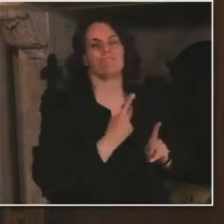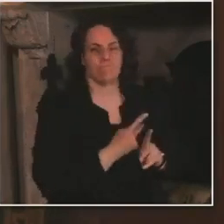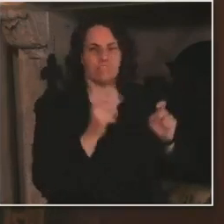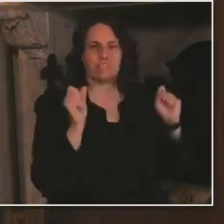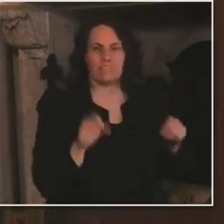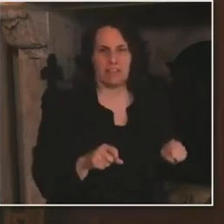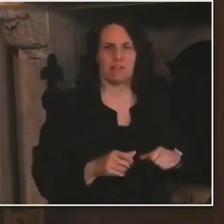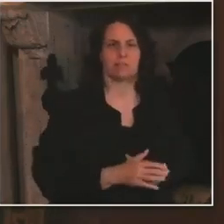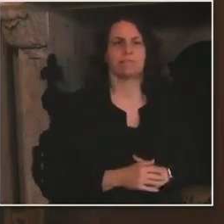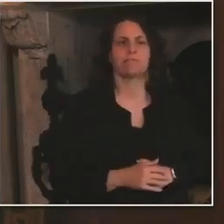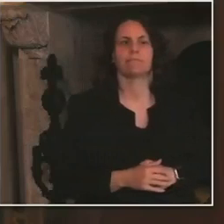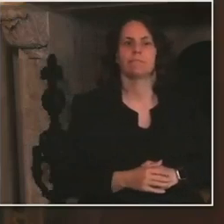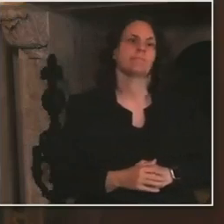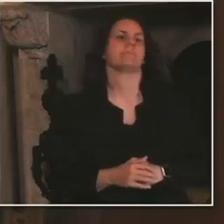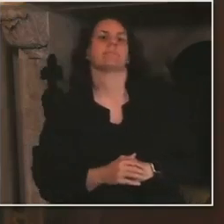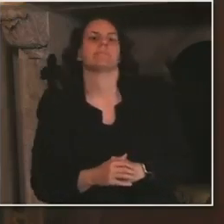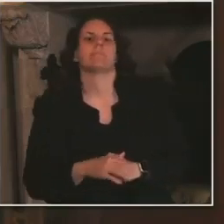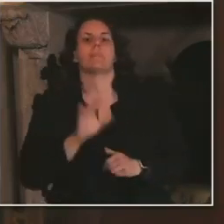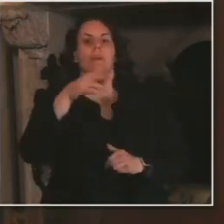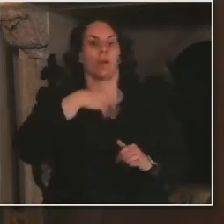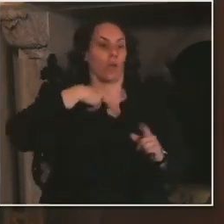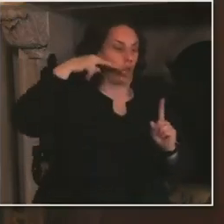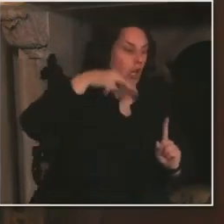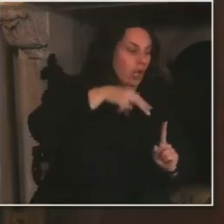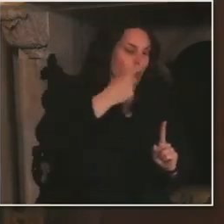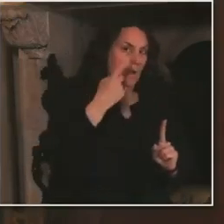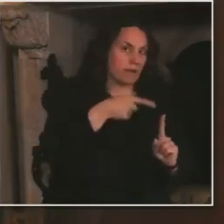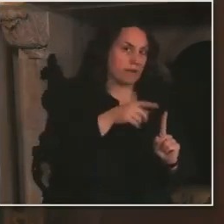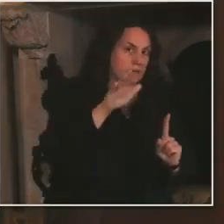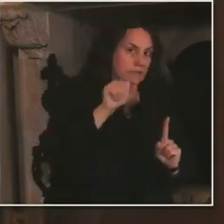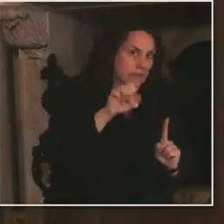people who are tested. So that, and the fact that